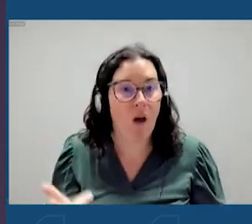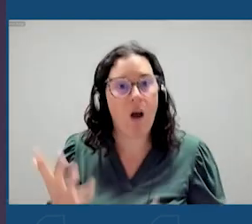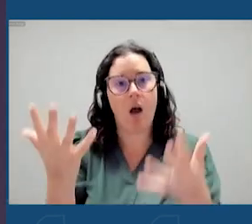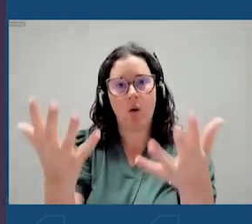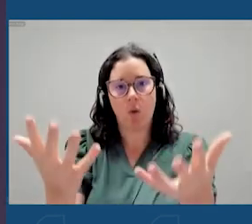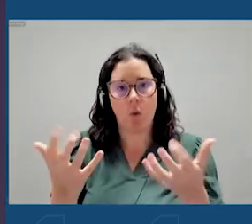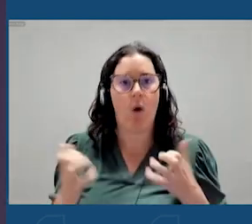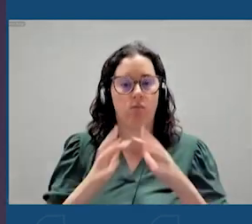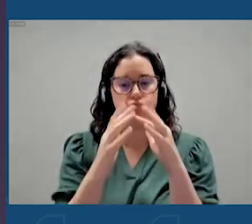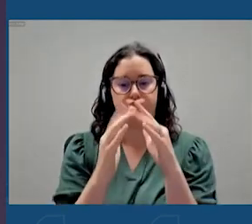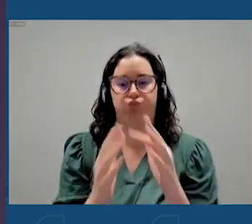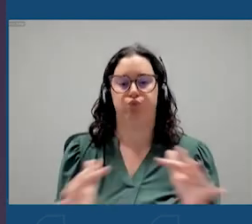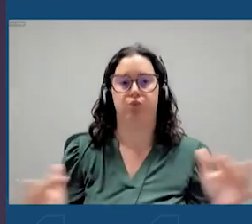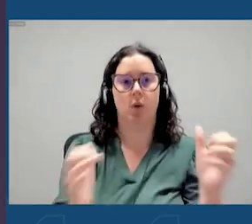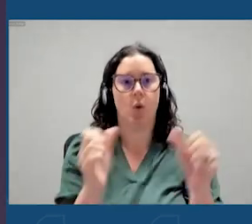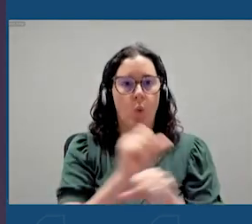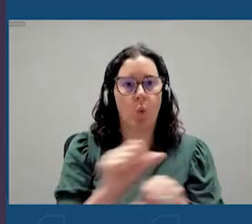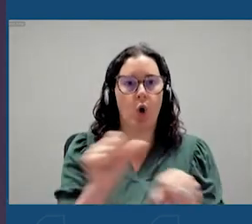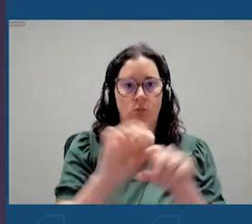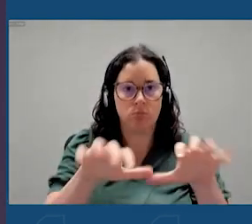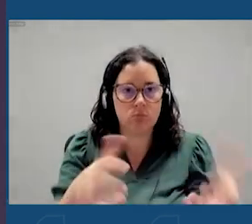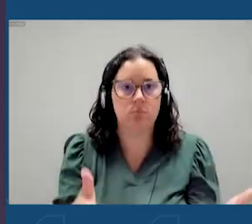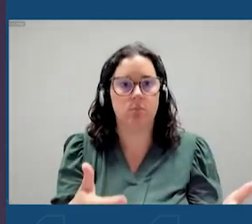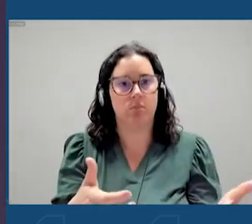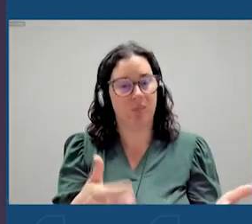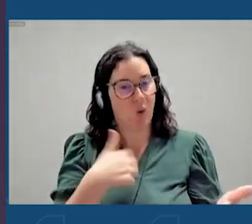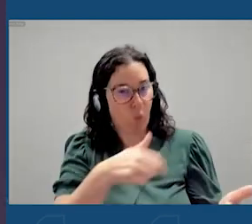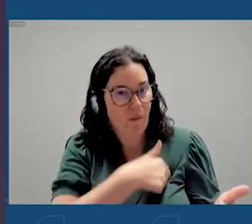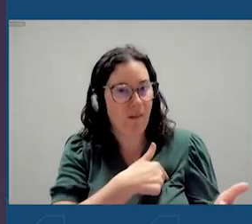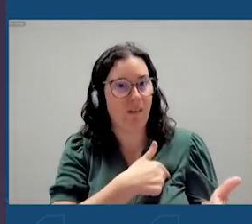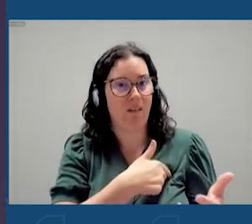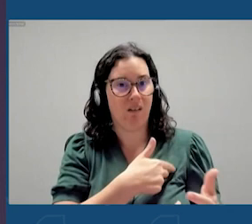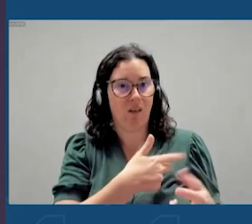something that has been too hard fought for so long.